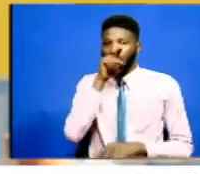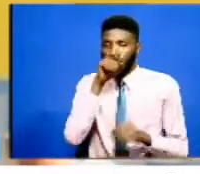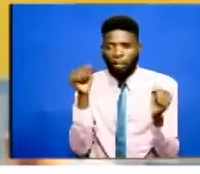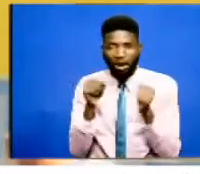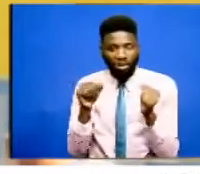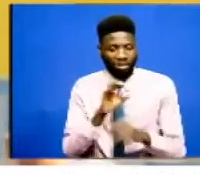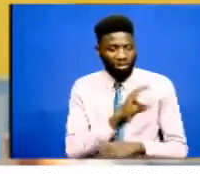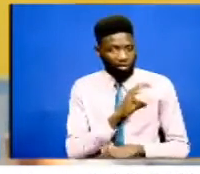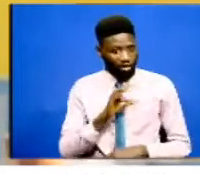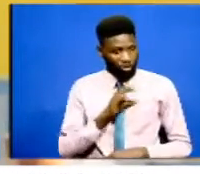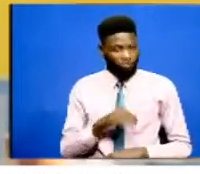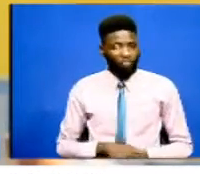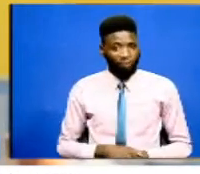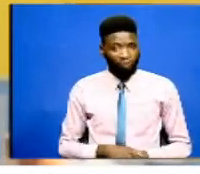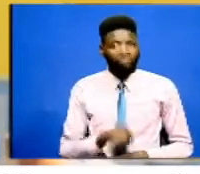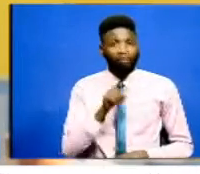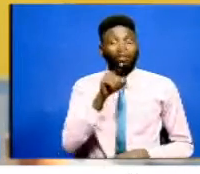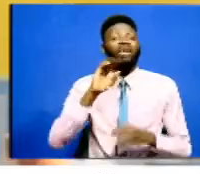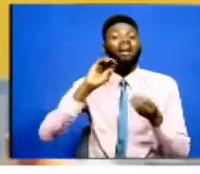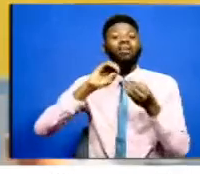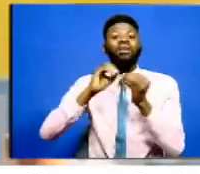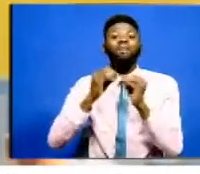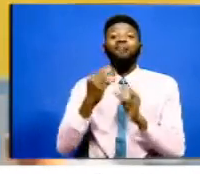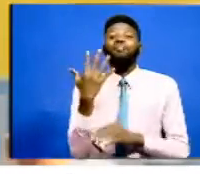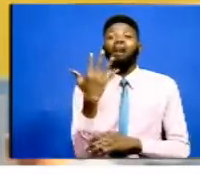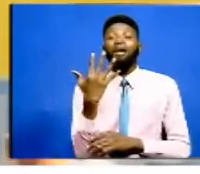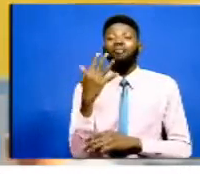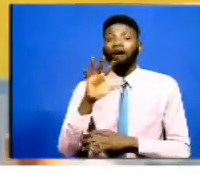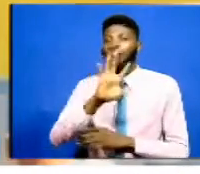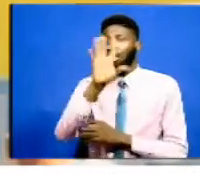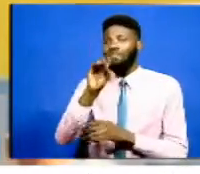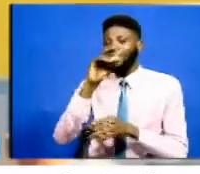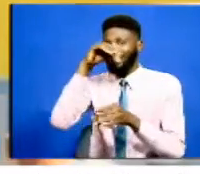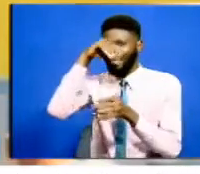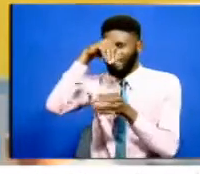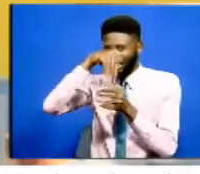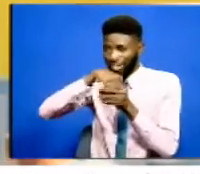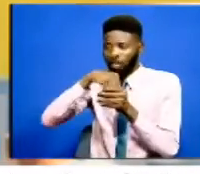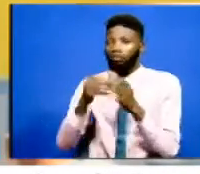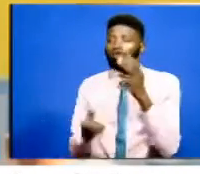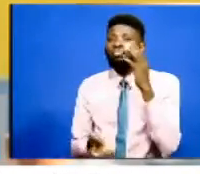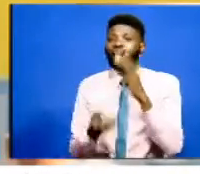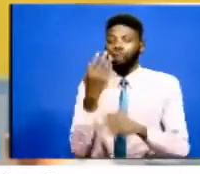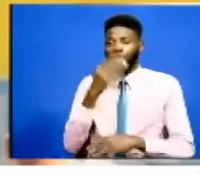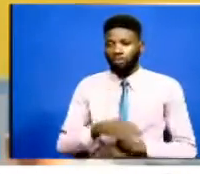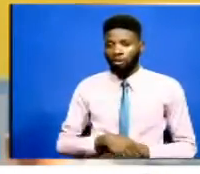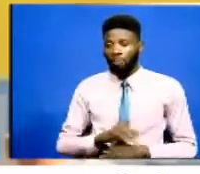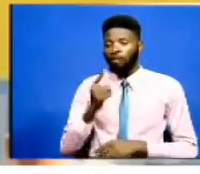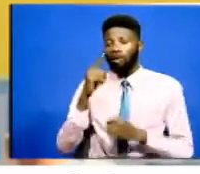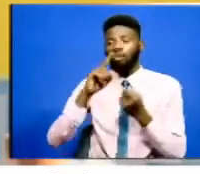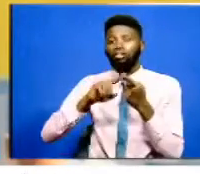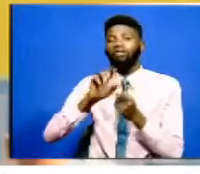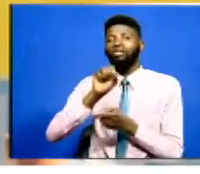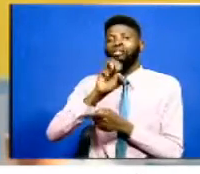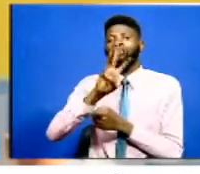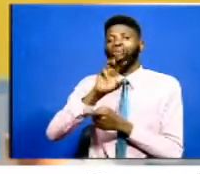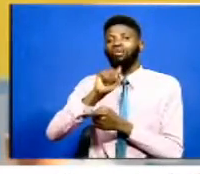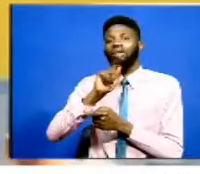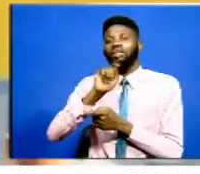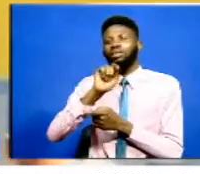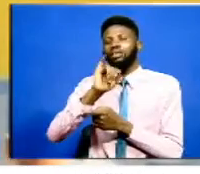fifth to be launched in the African continent after Eswatini,